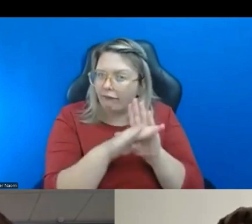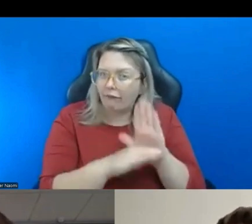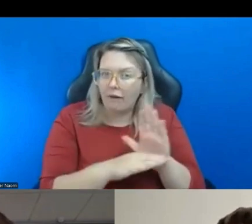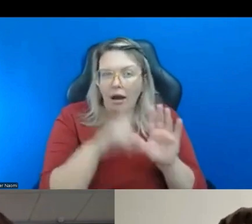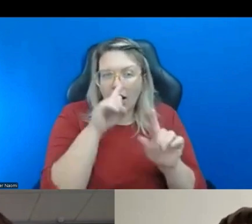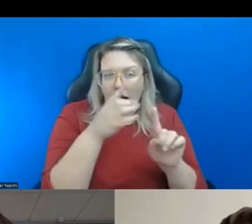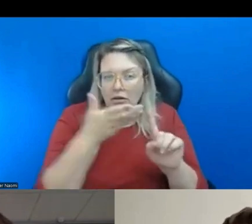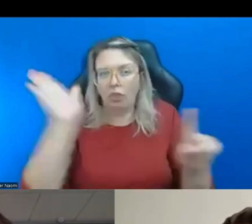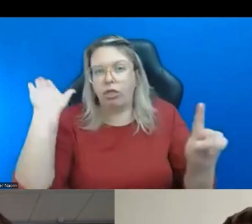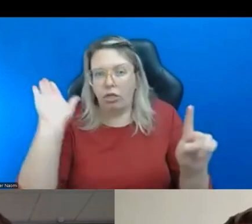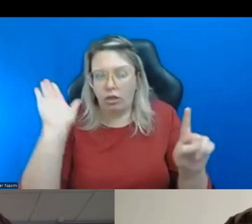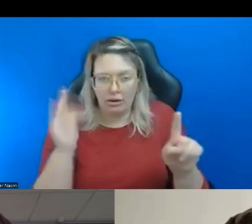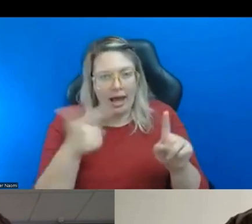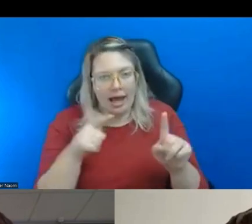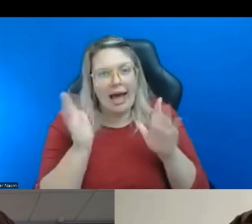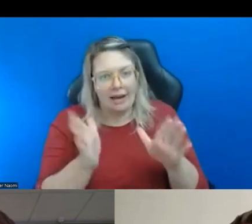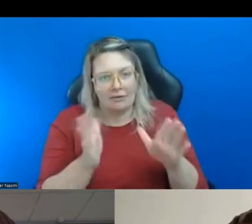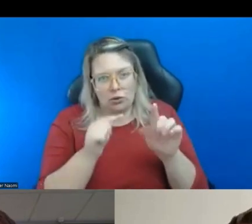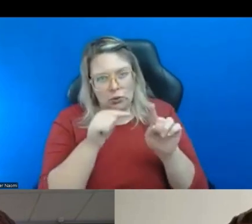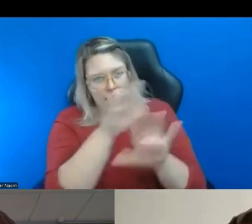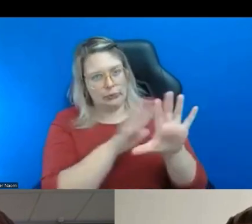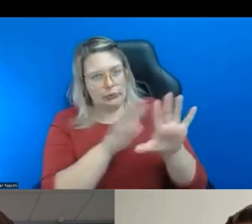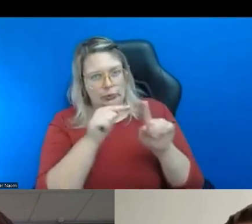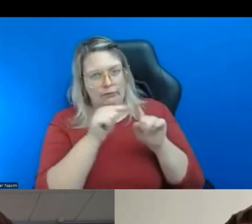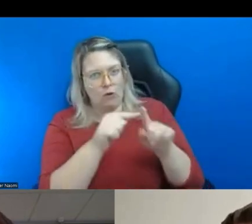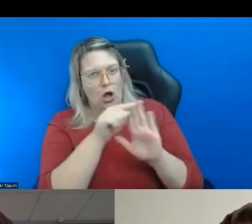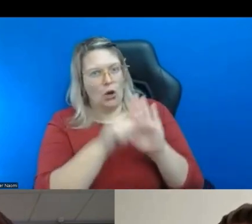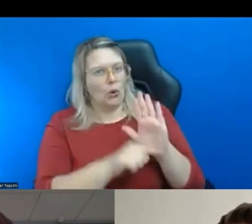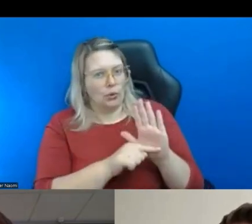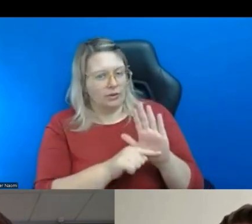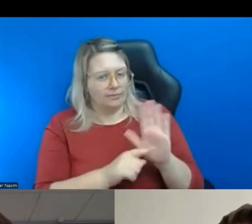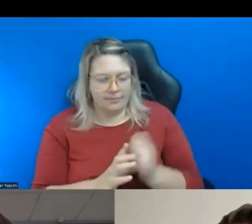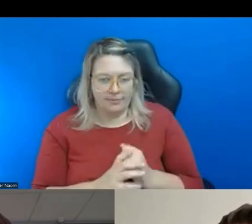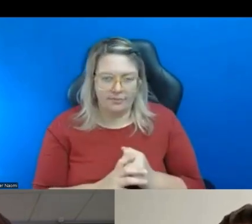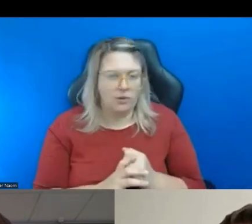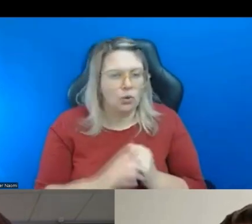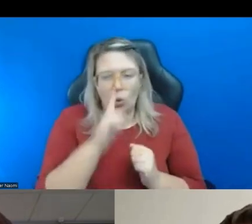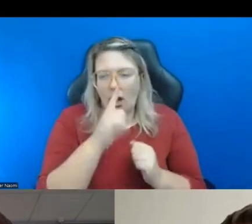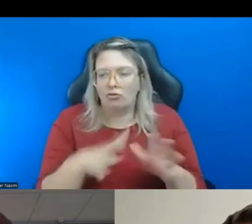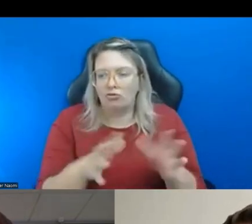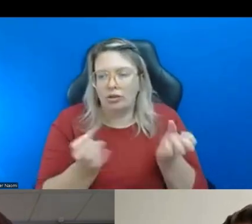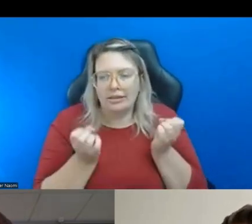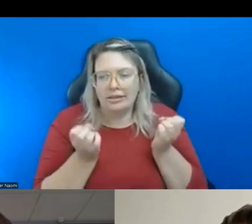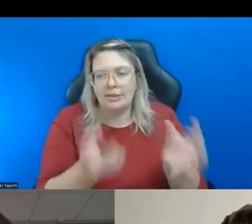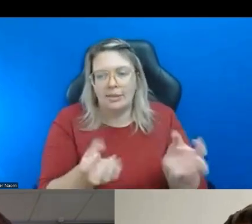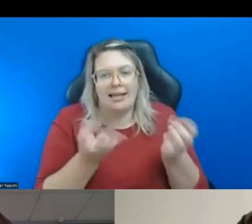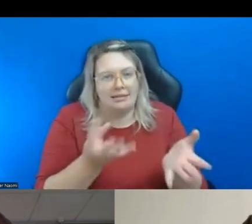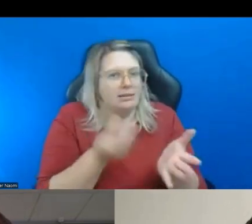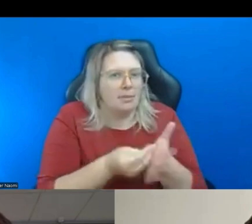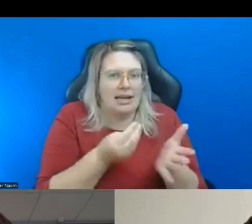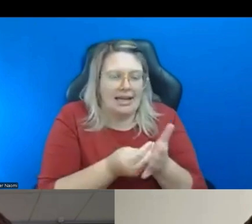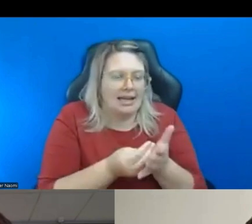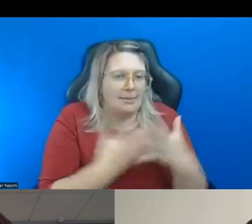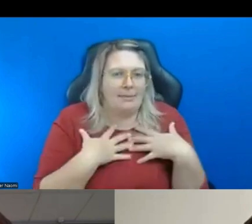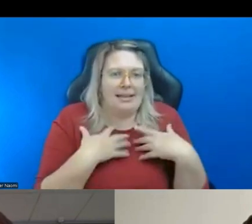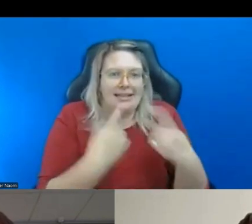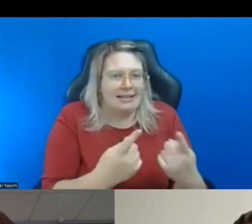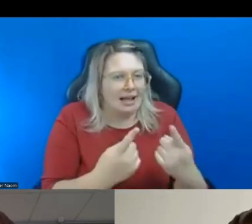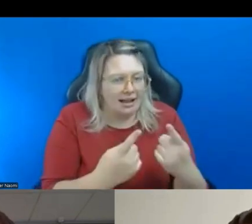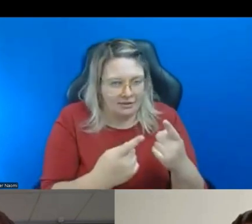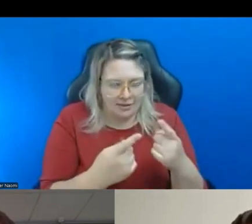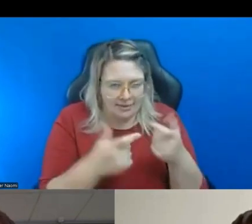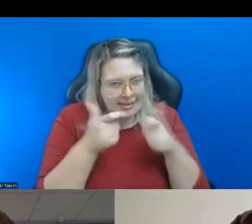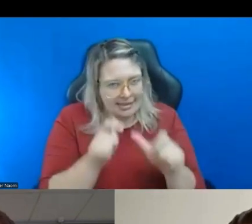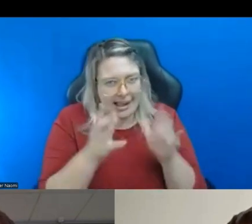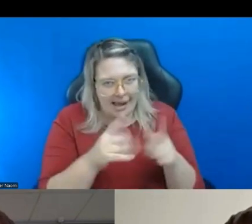been told these new areas go forth and spend this money however you wish. It's still with